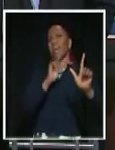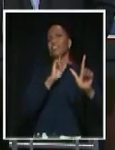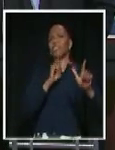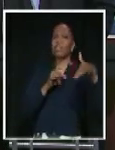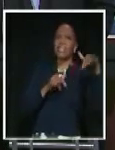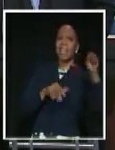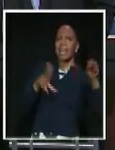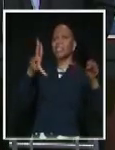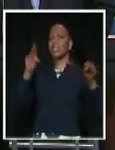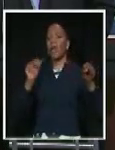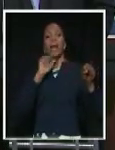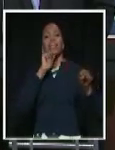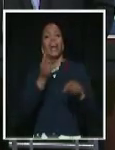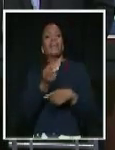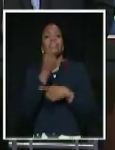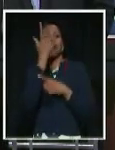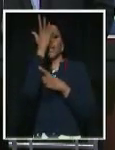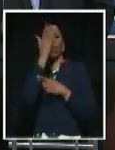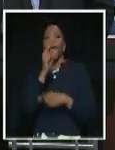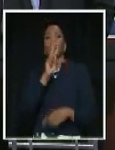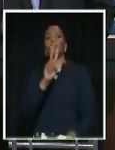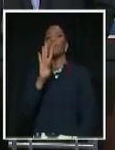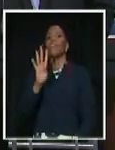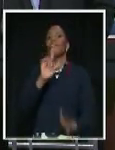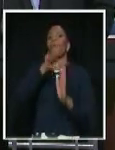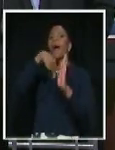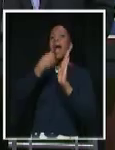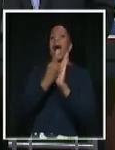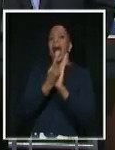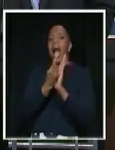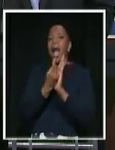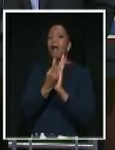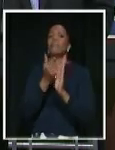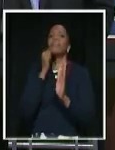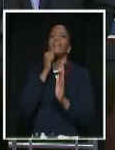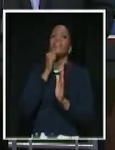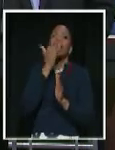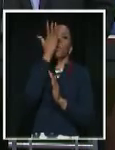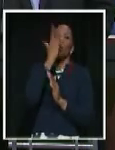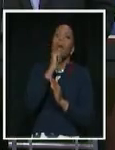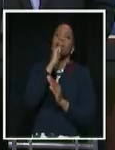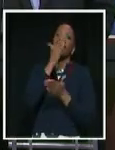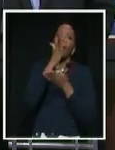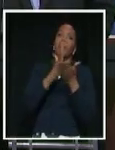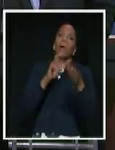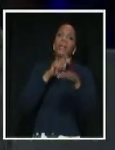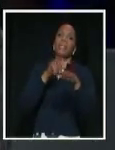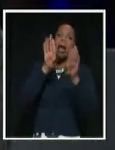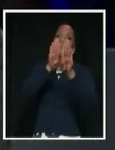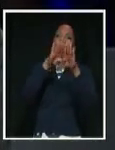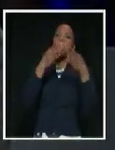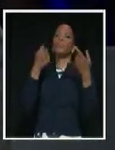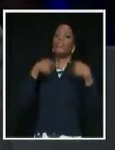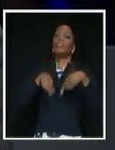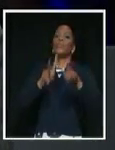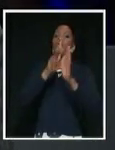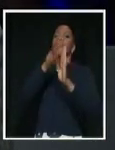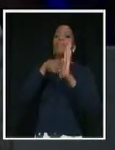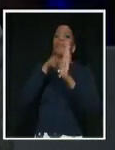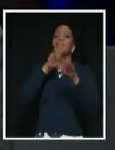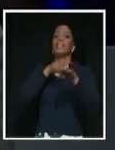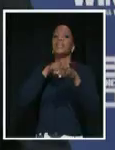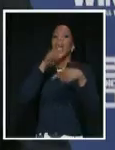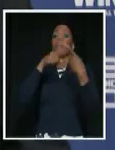don't understand why it's there 24 hours a day. Why can't we do it on a part-time basis, open it up during periods of time when there's a lot